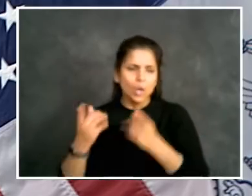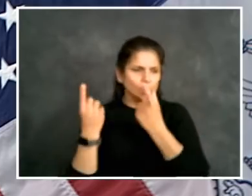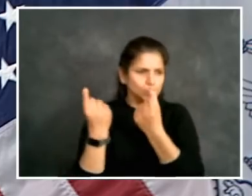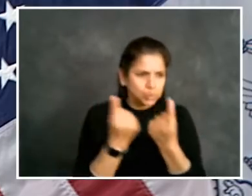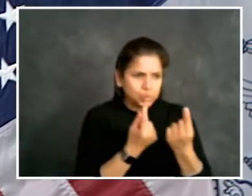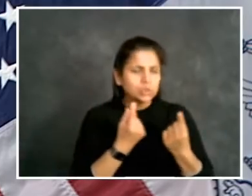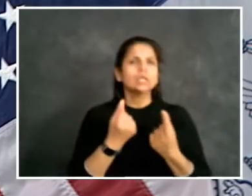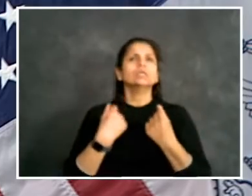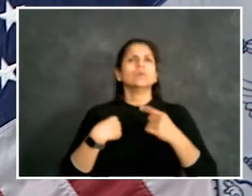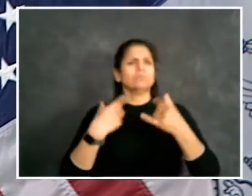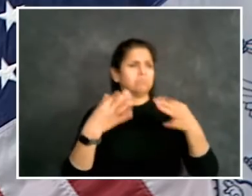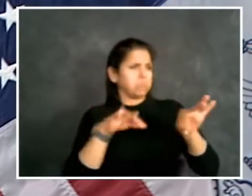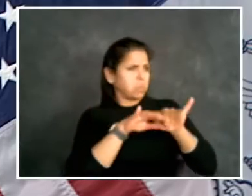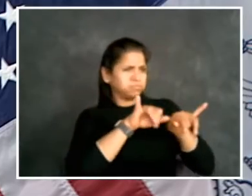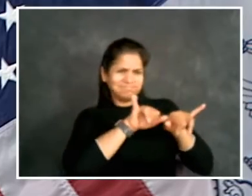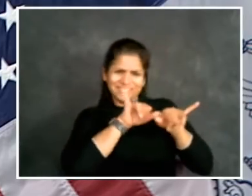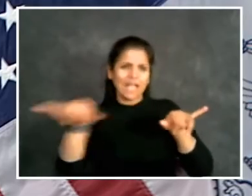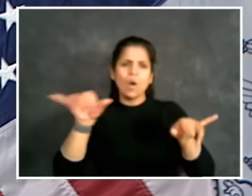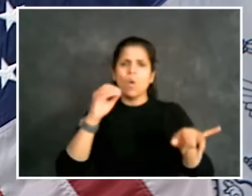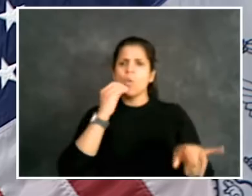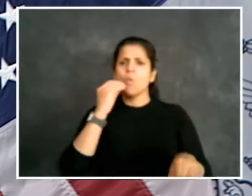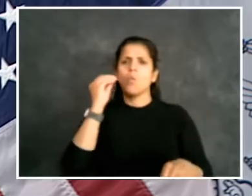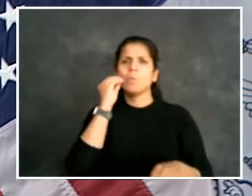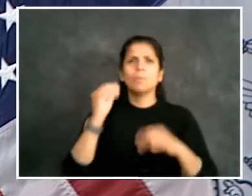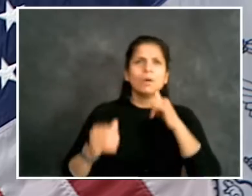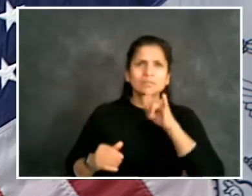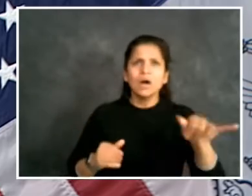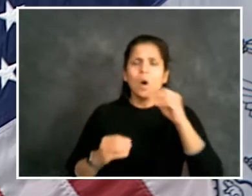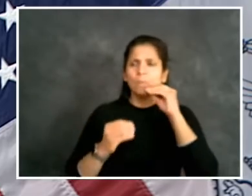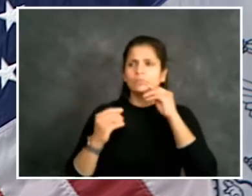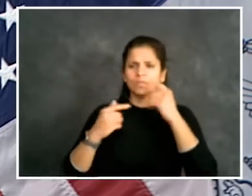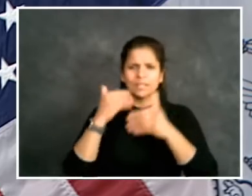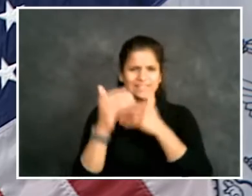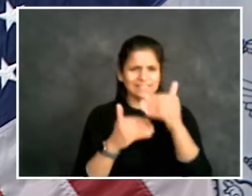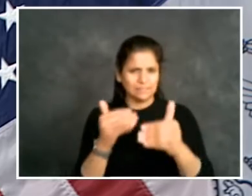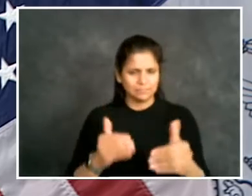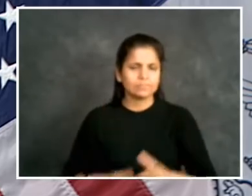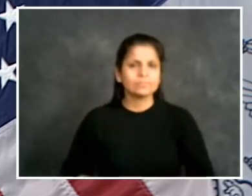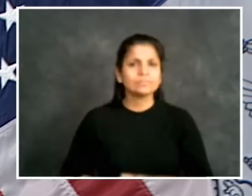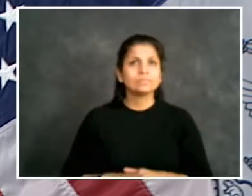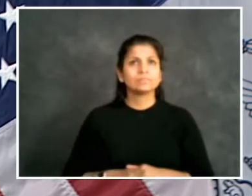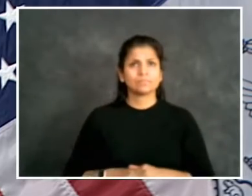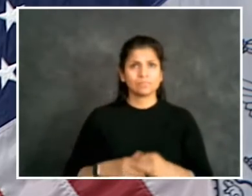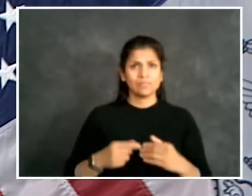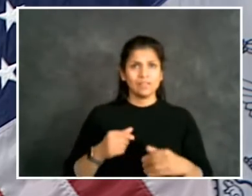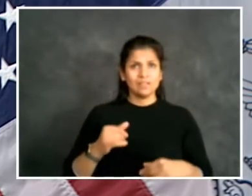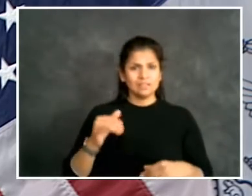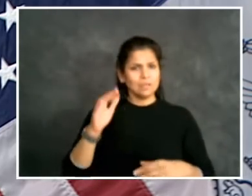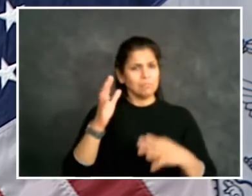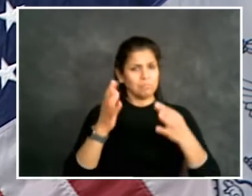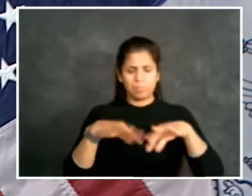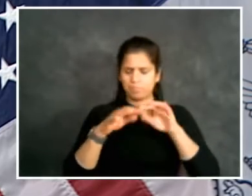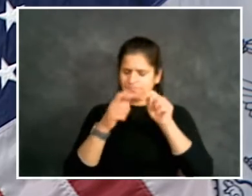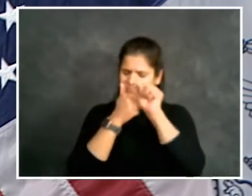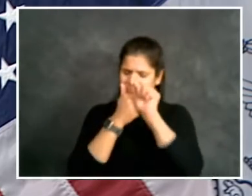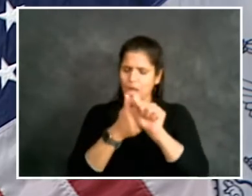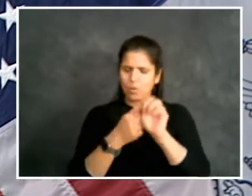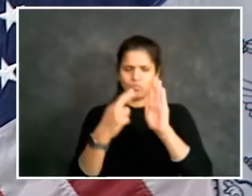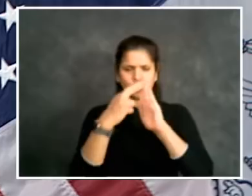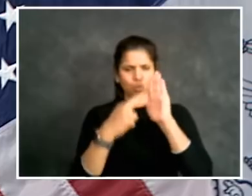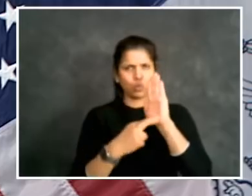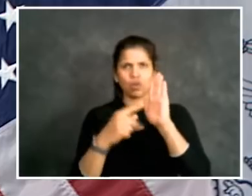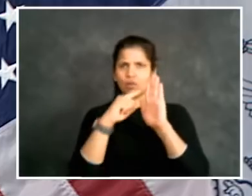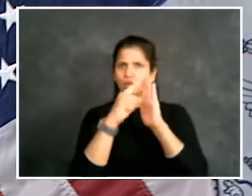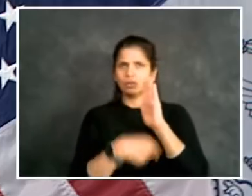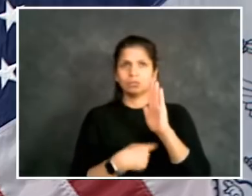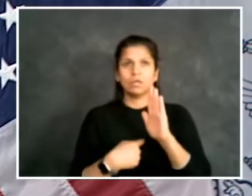it's following the current rules, and then the testing and tracing program, which is really going to be a big offensive thrust, if you will, to